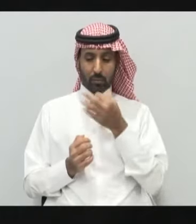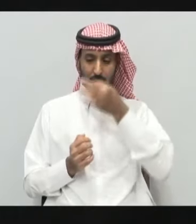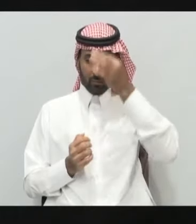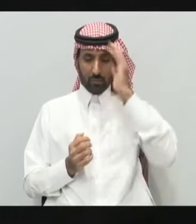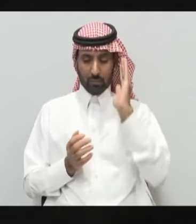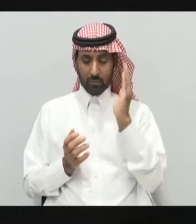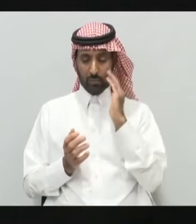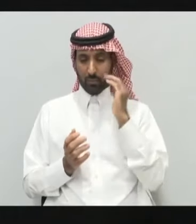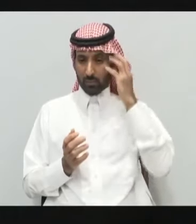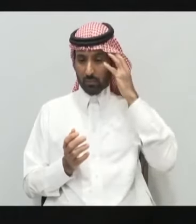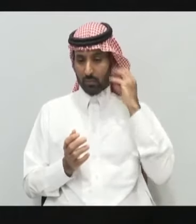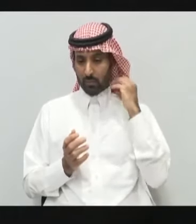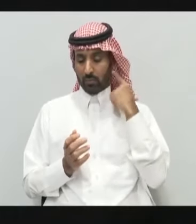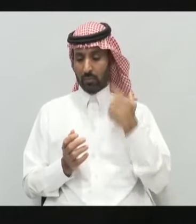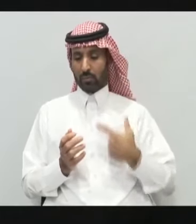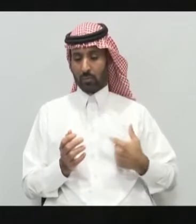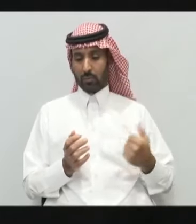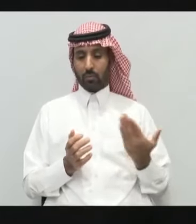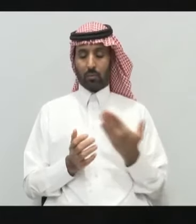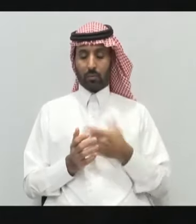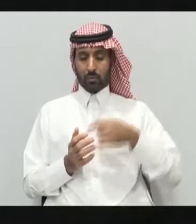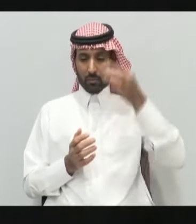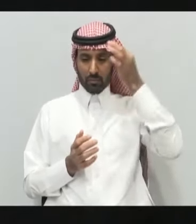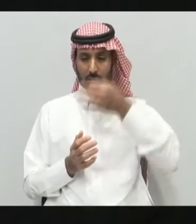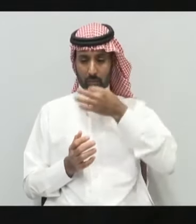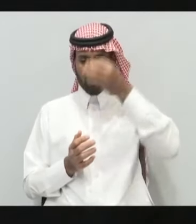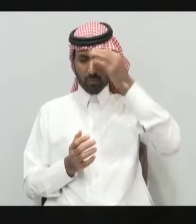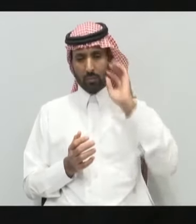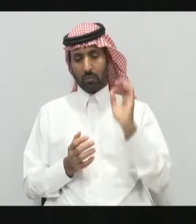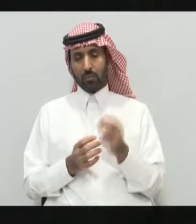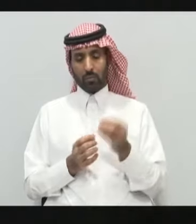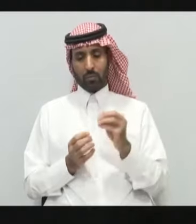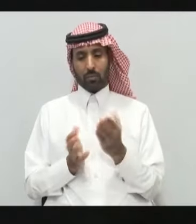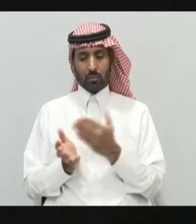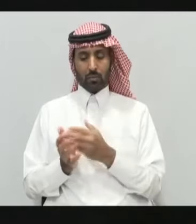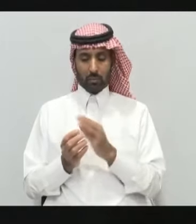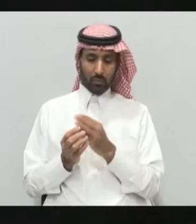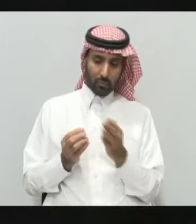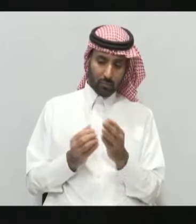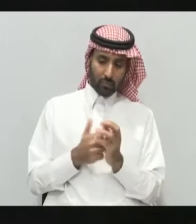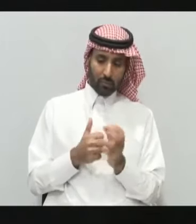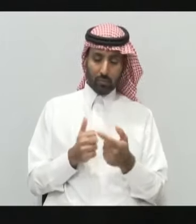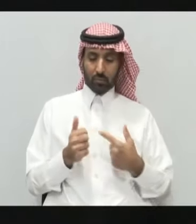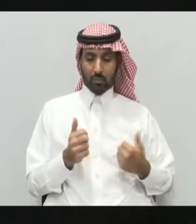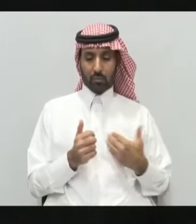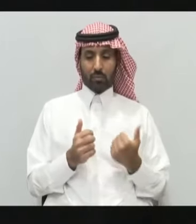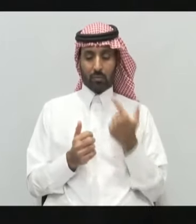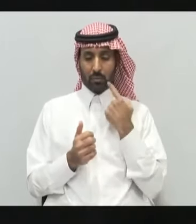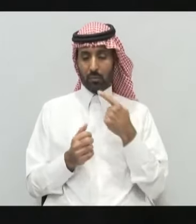adjective and this is a noun. So an adjective comes before the noun. Also,